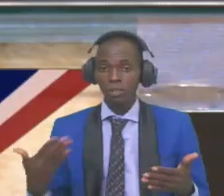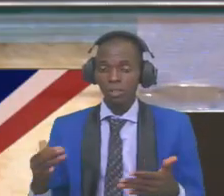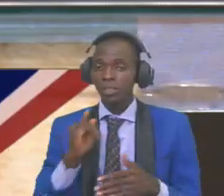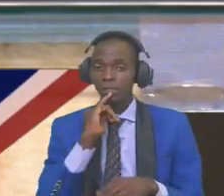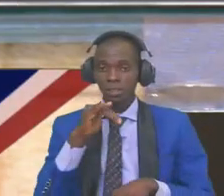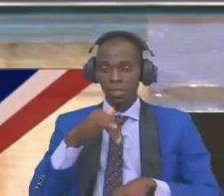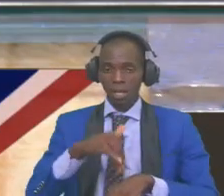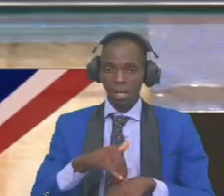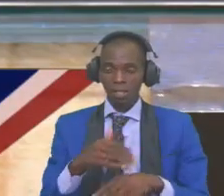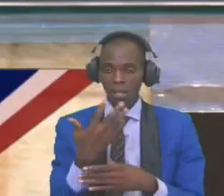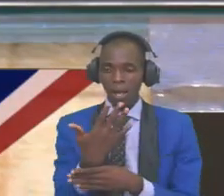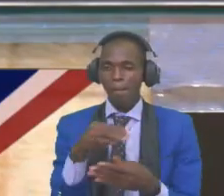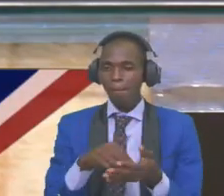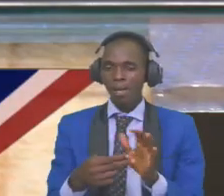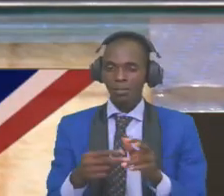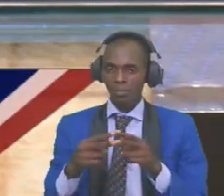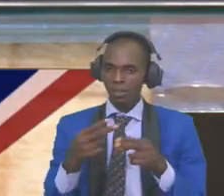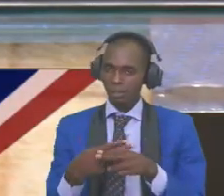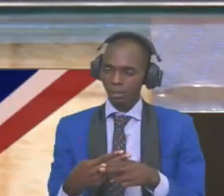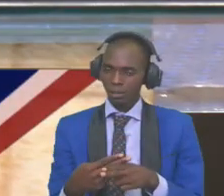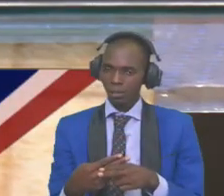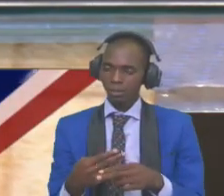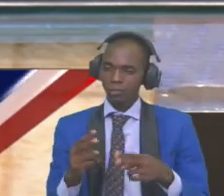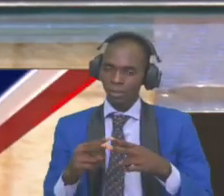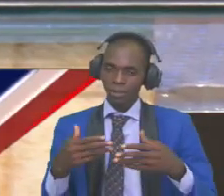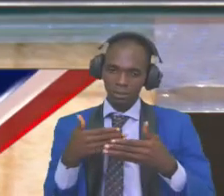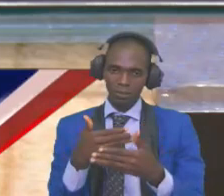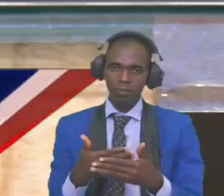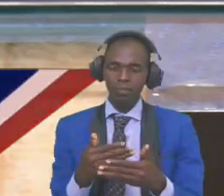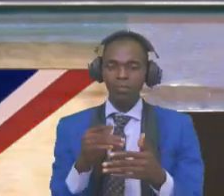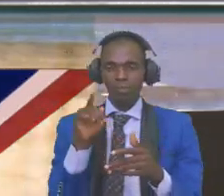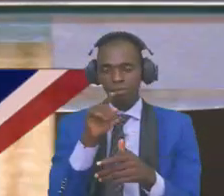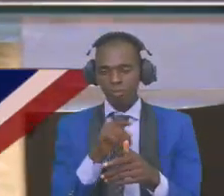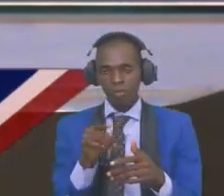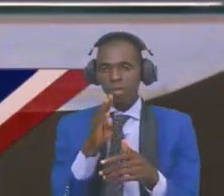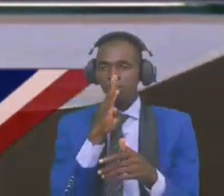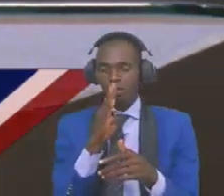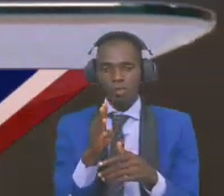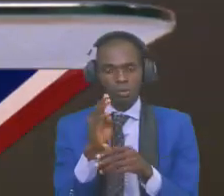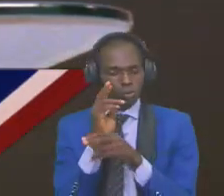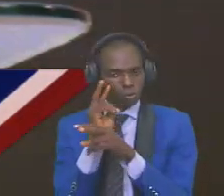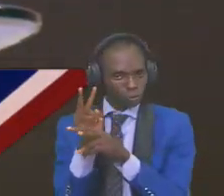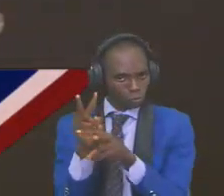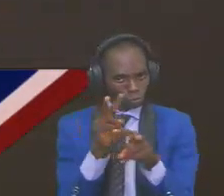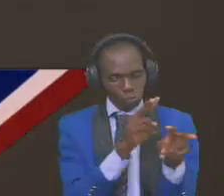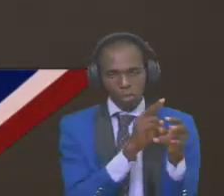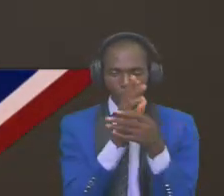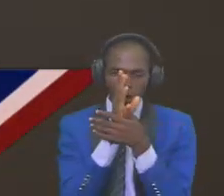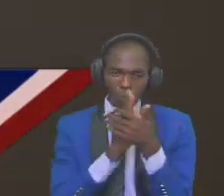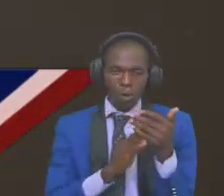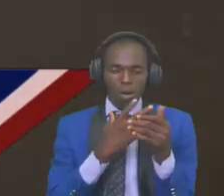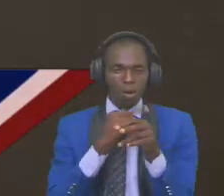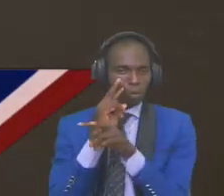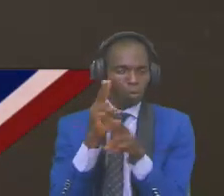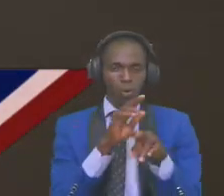sober and watch unto prayer. Watch unto prayer.